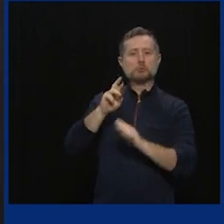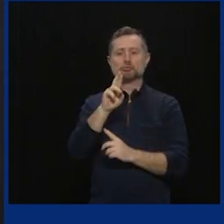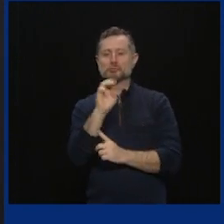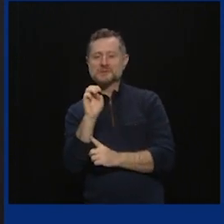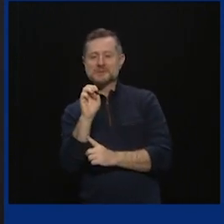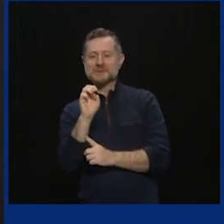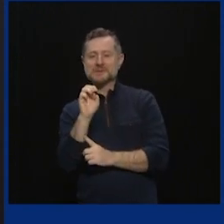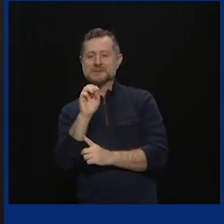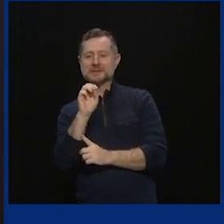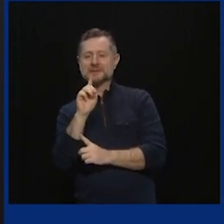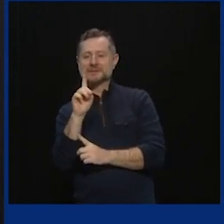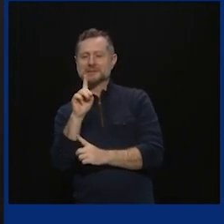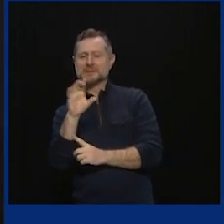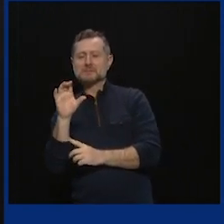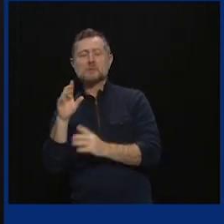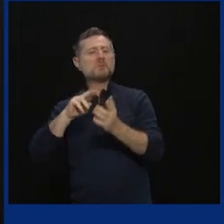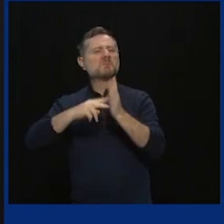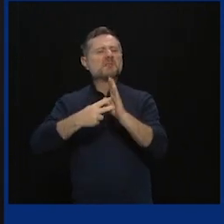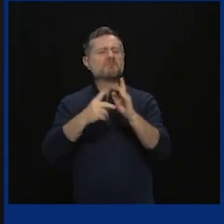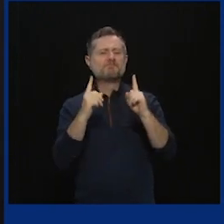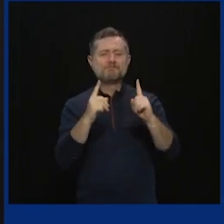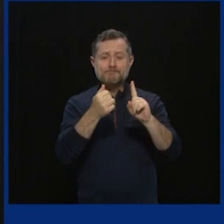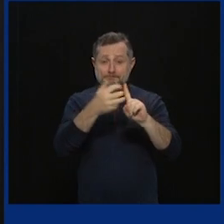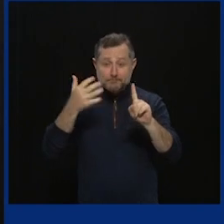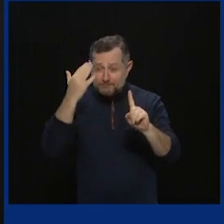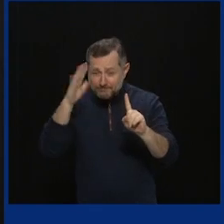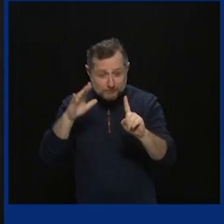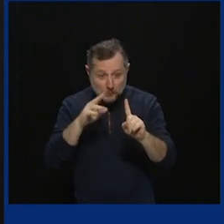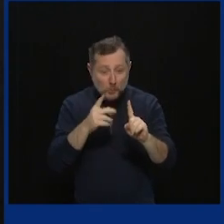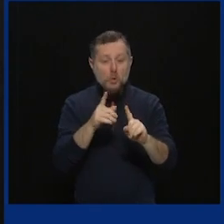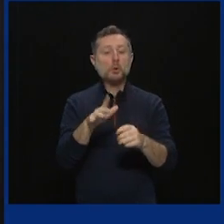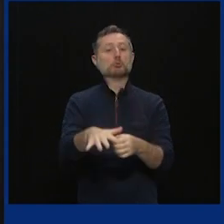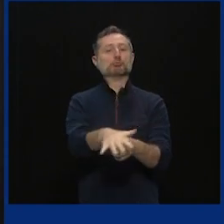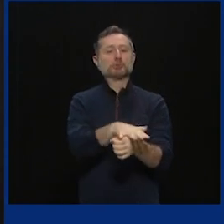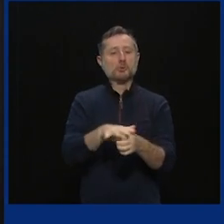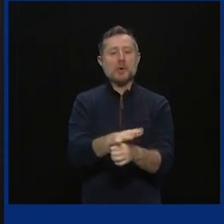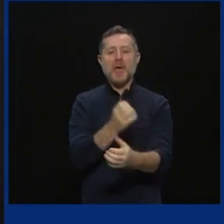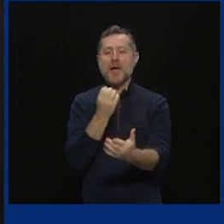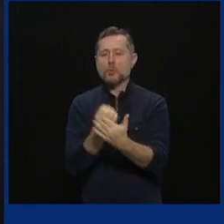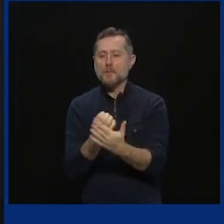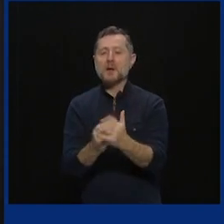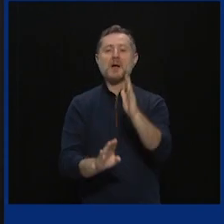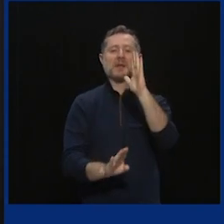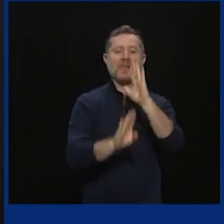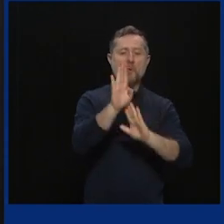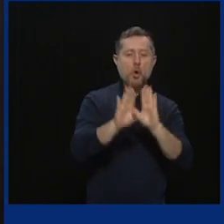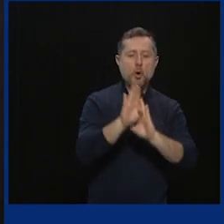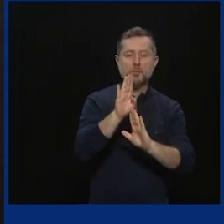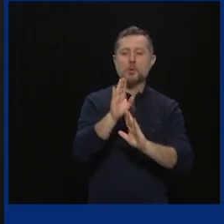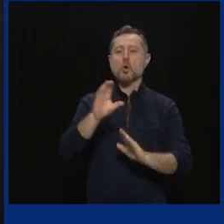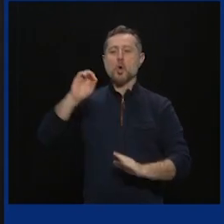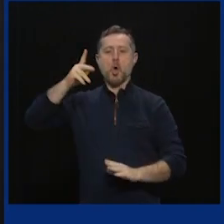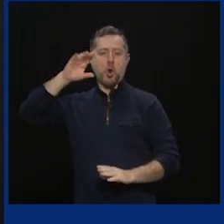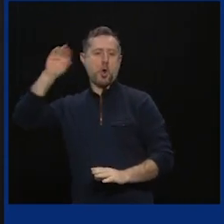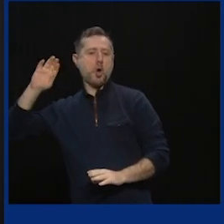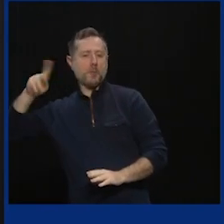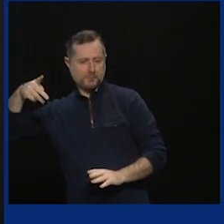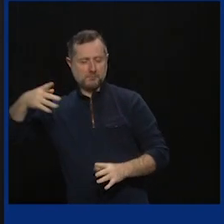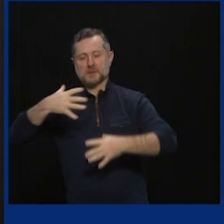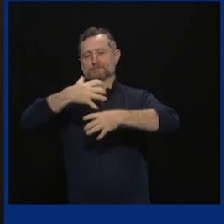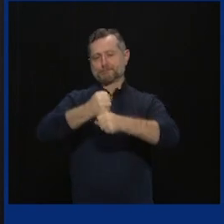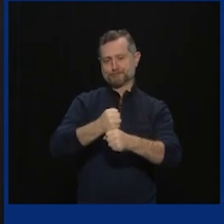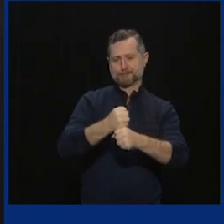many different initials, but it's basically the Regional Economic Development Corp. And over the years,